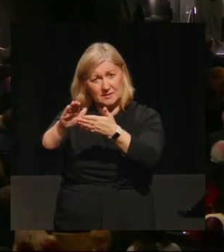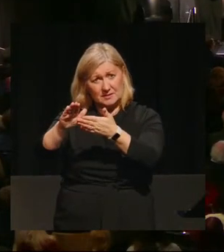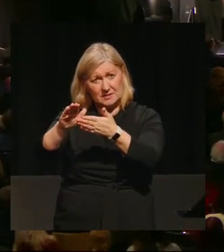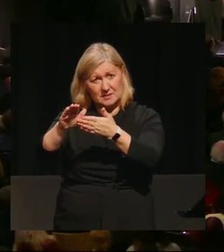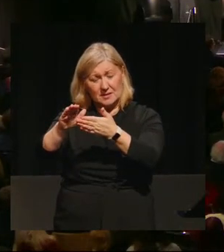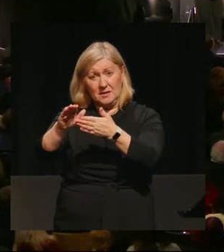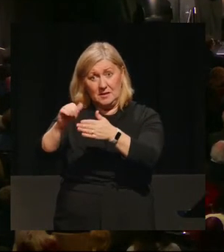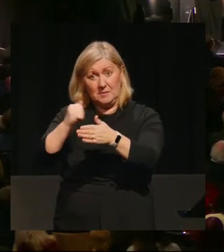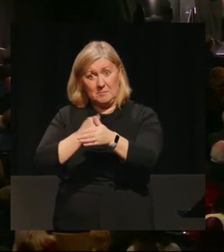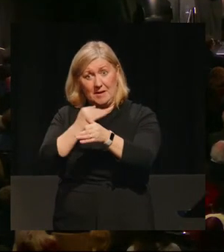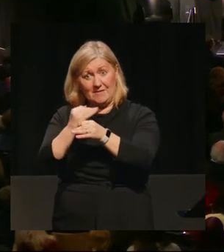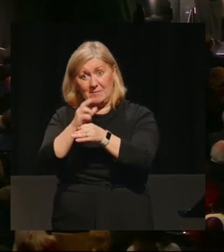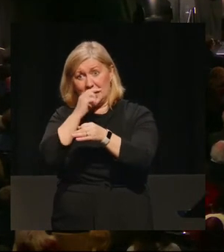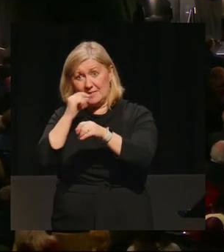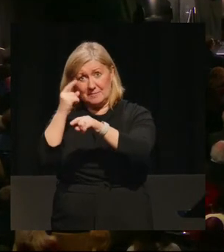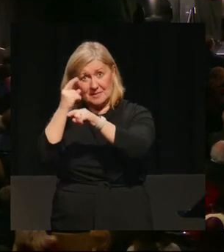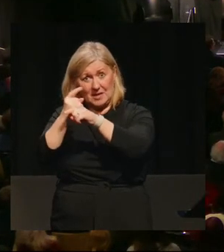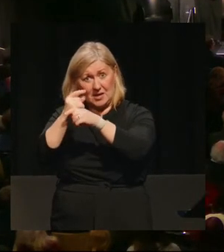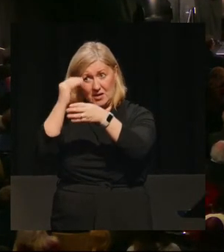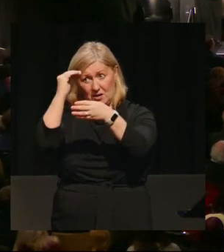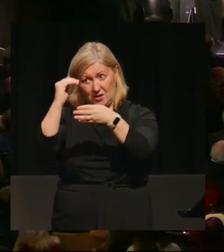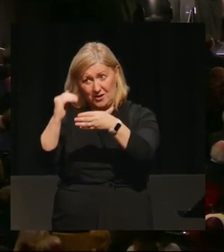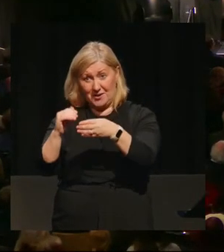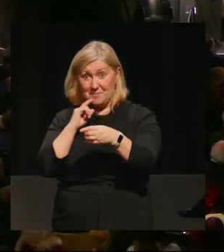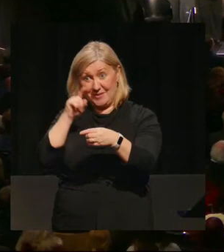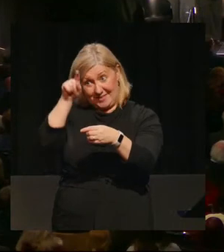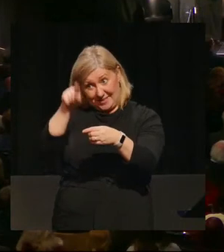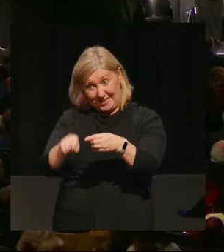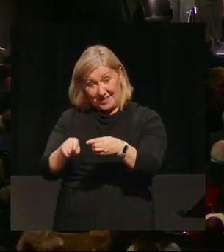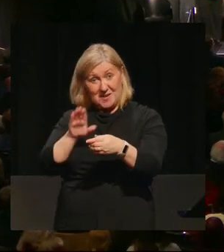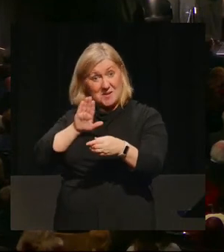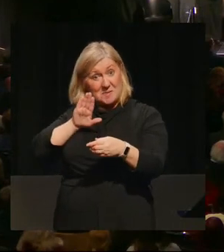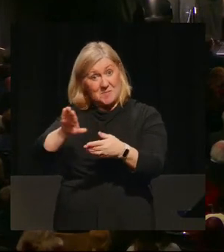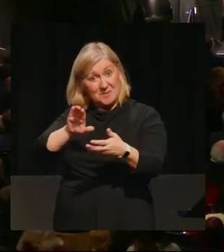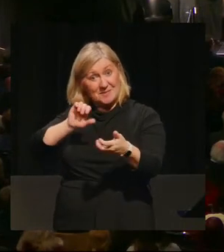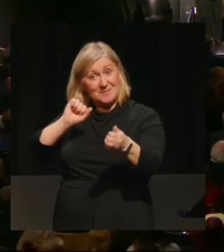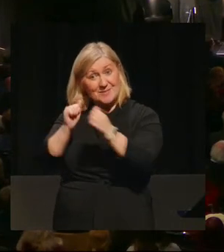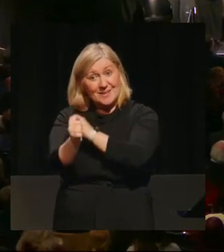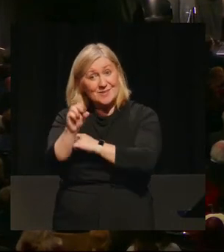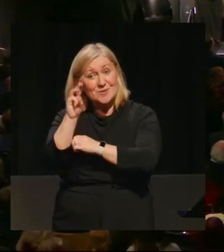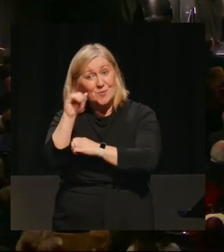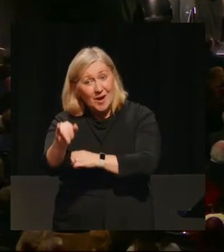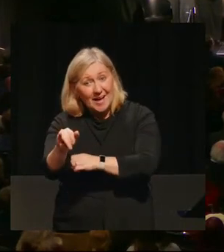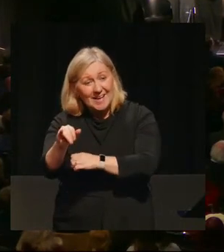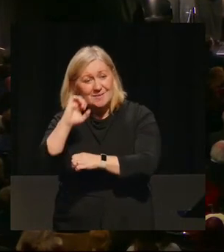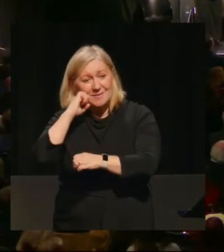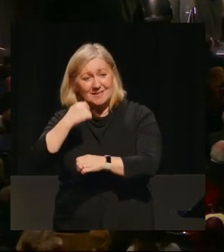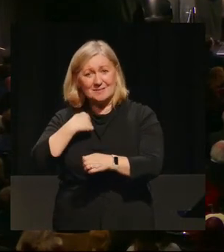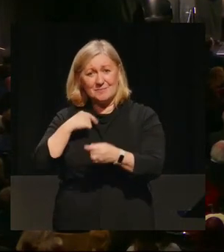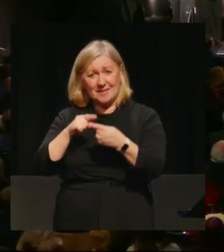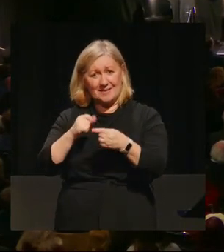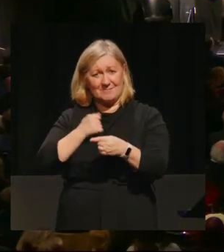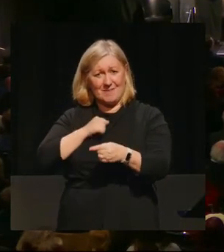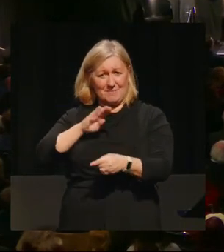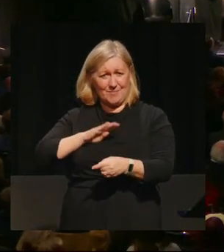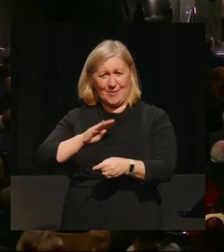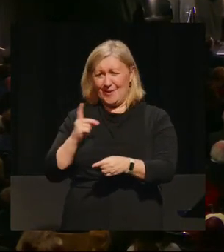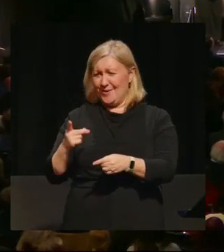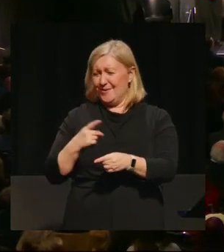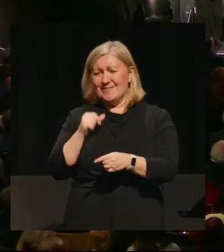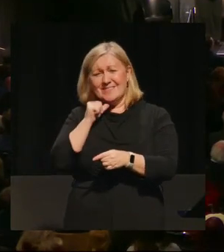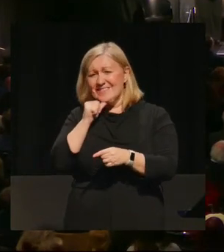scroll. But this has to be corrected because my brother and I were not murdered, we survived.